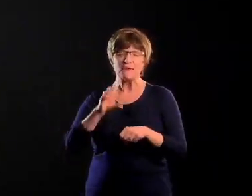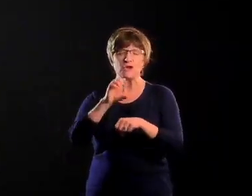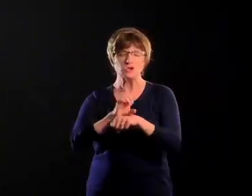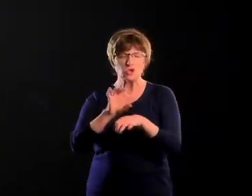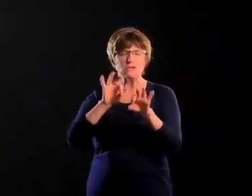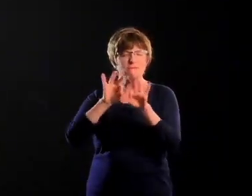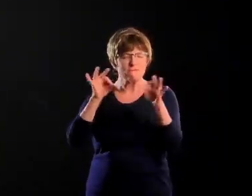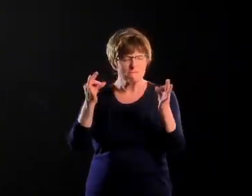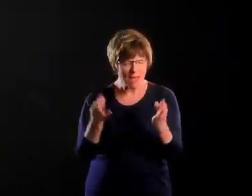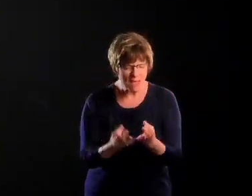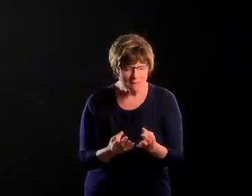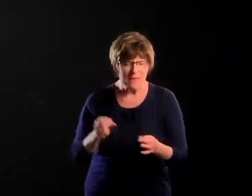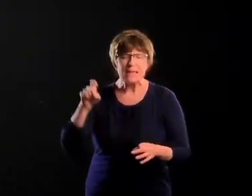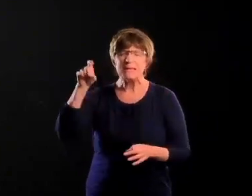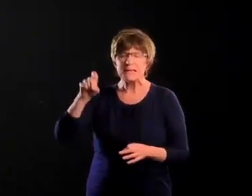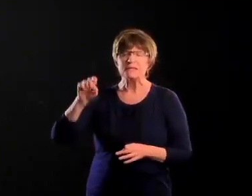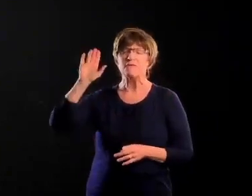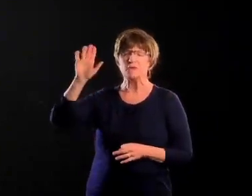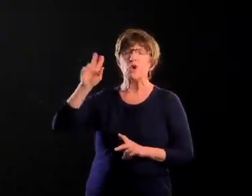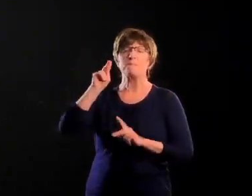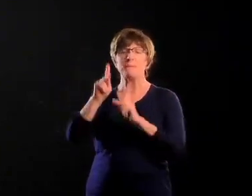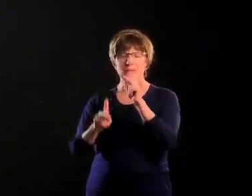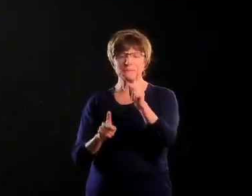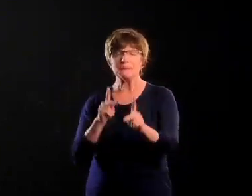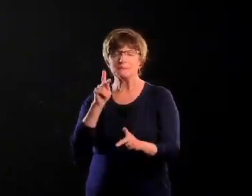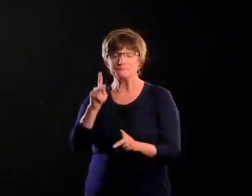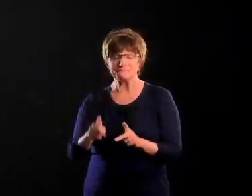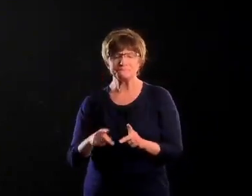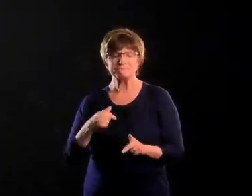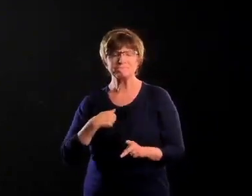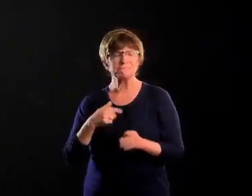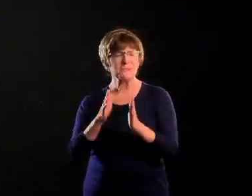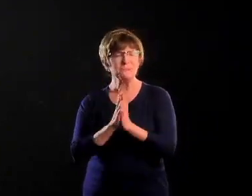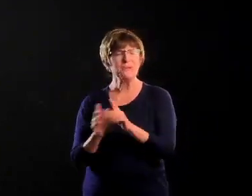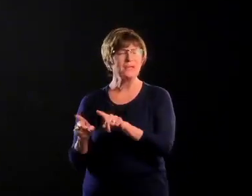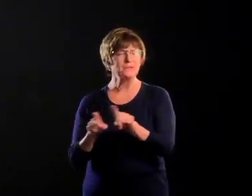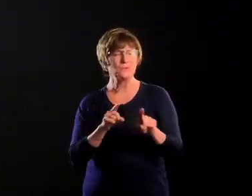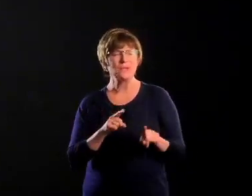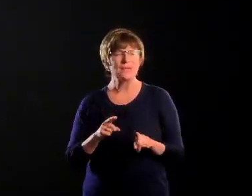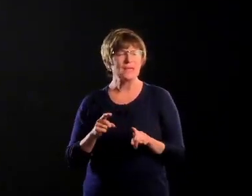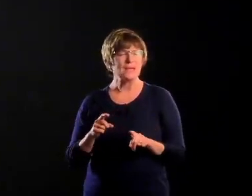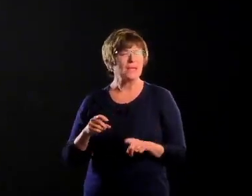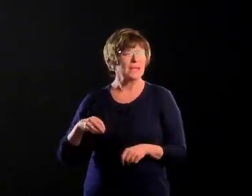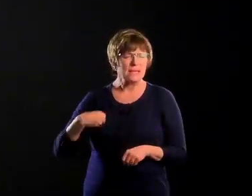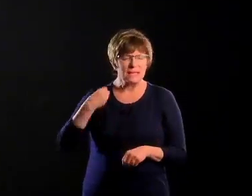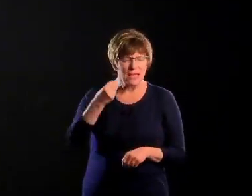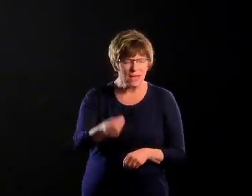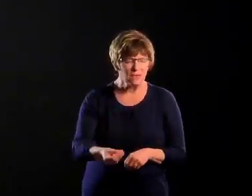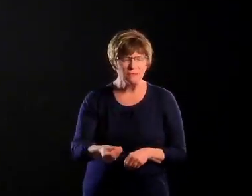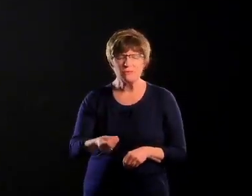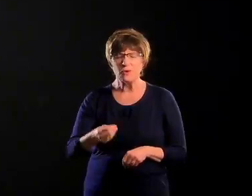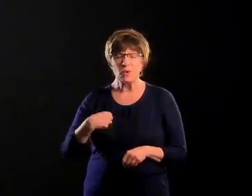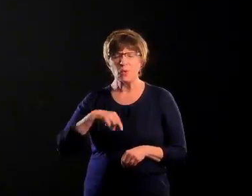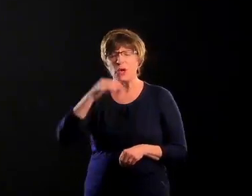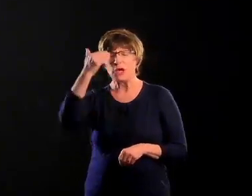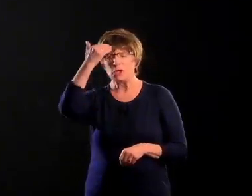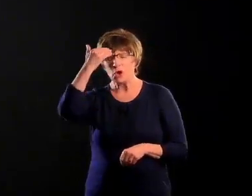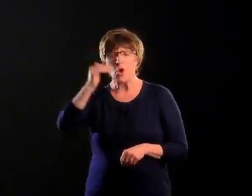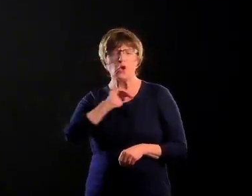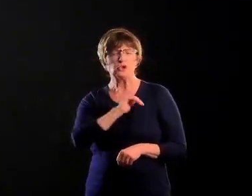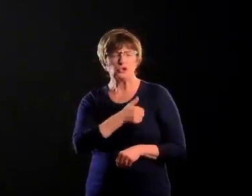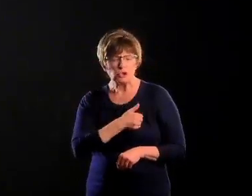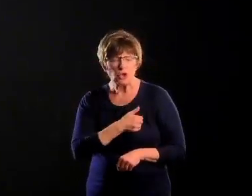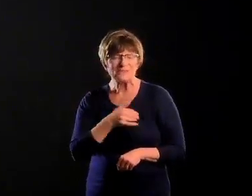the needs of your people. And God, I pray that as we give, that we would give knowing, God, that there are souls still here in